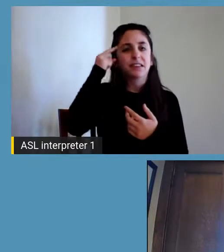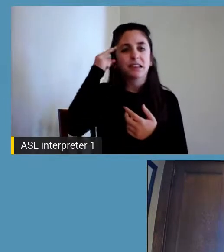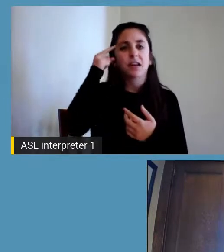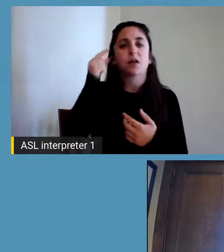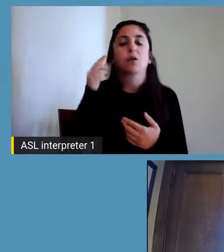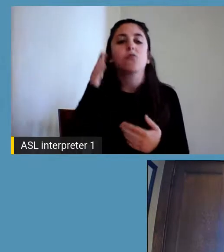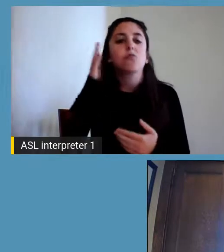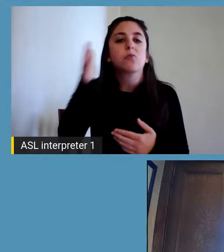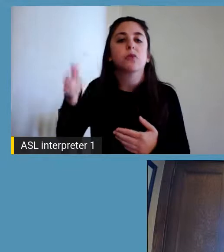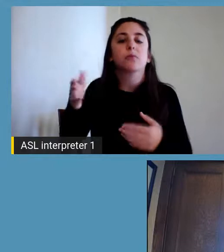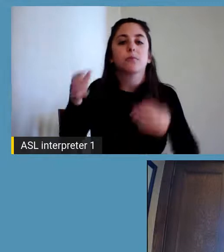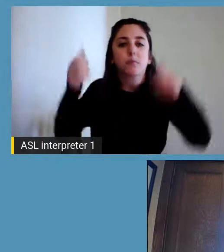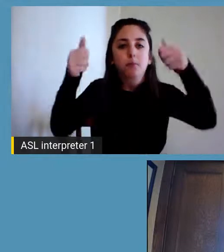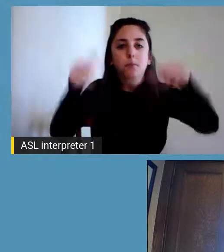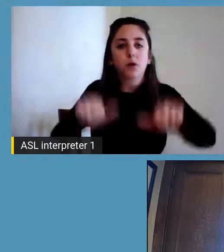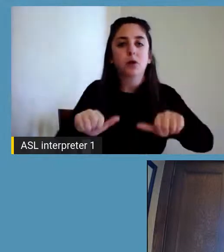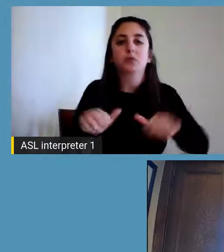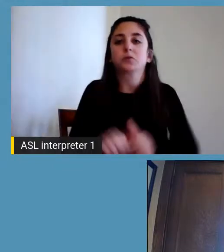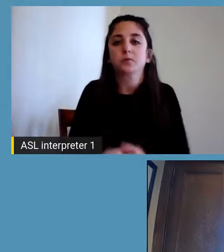roz@fashionic.ca.